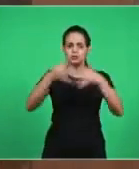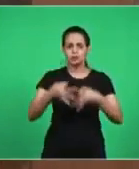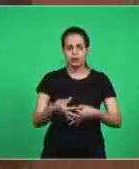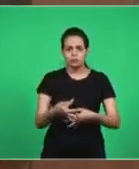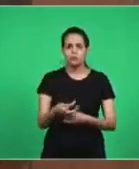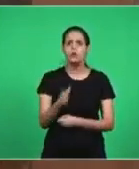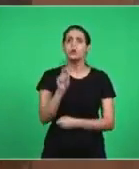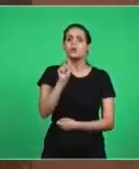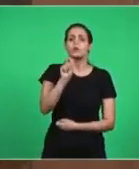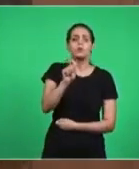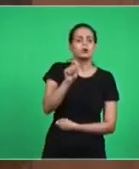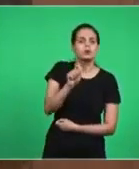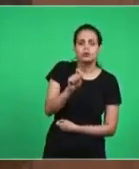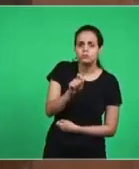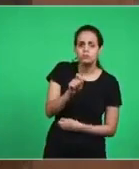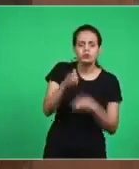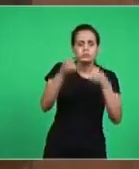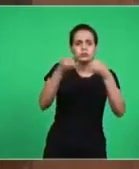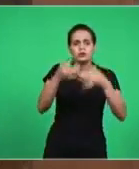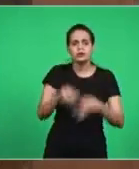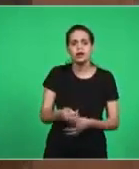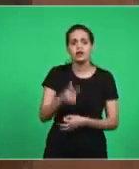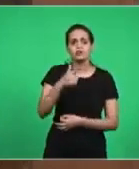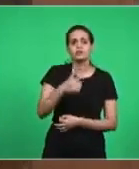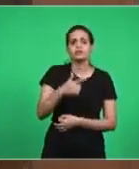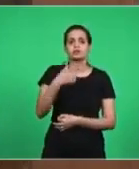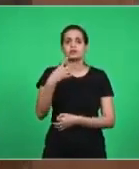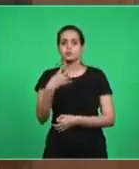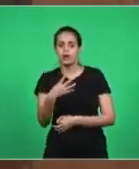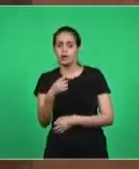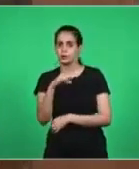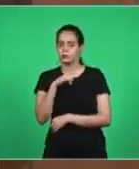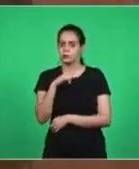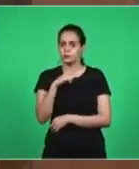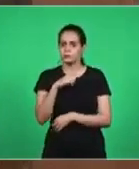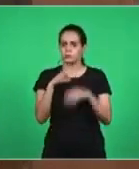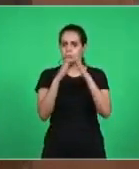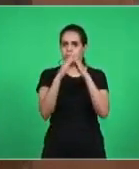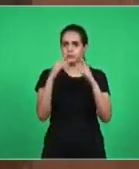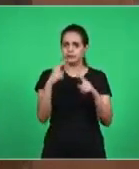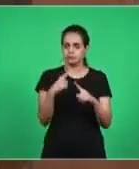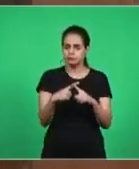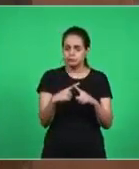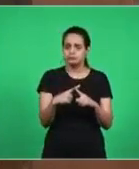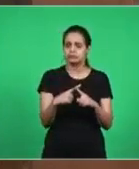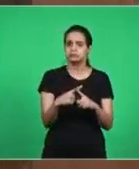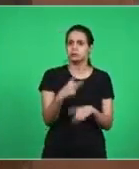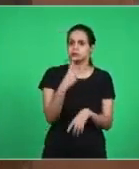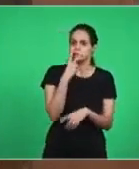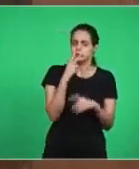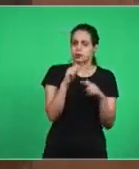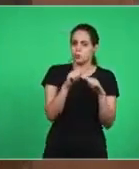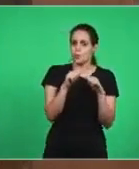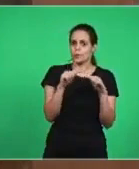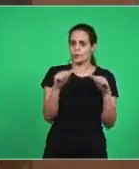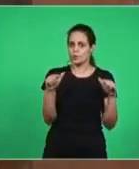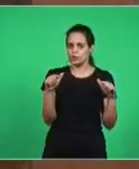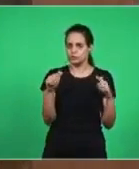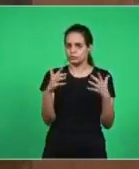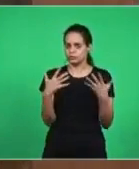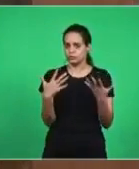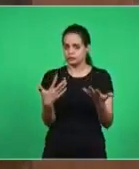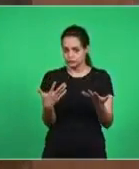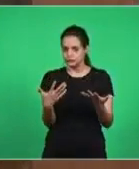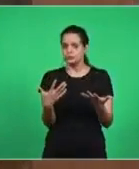not explained on the 24th, they were empty. There was even a church in Vitória that was empty. There was no reason for them